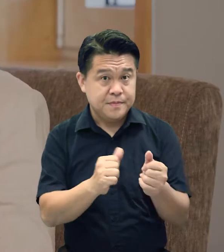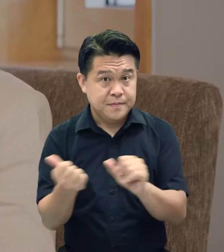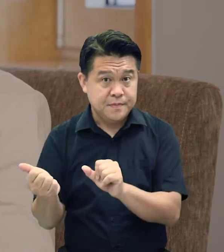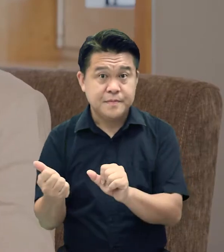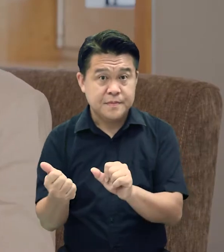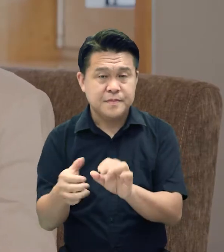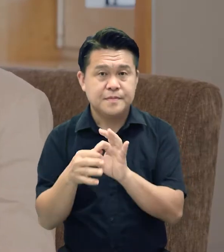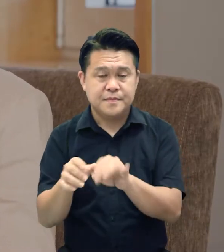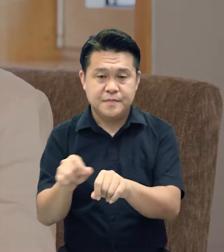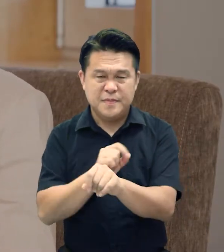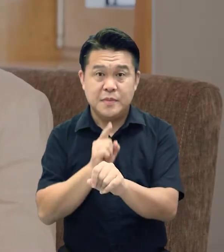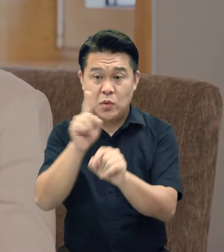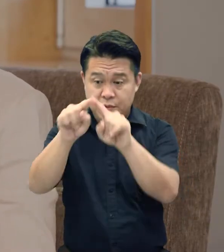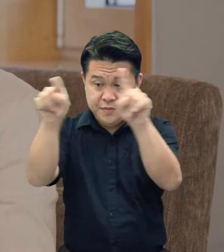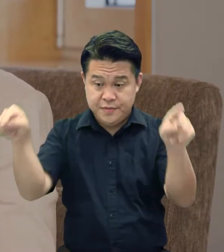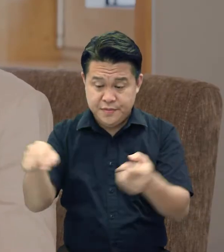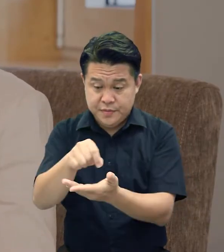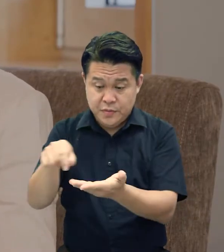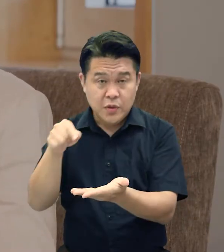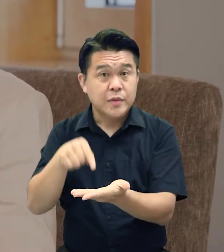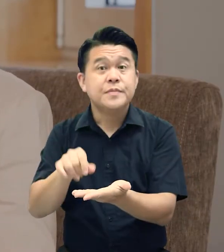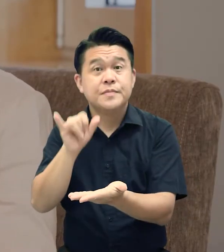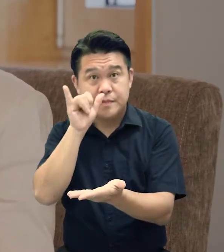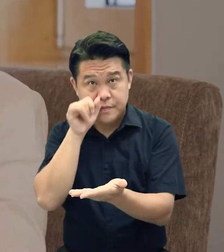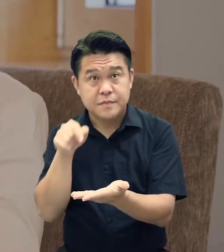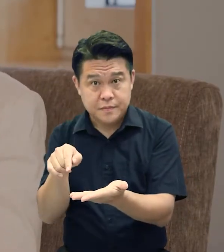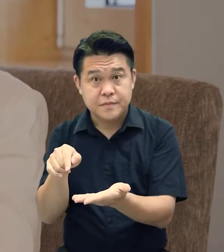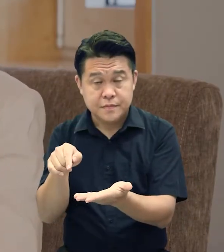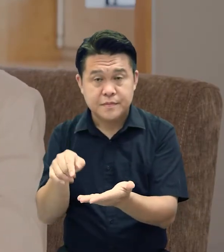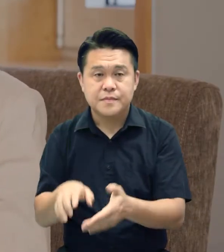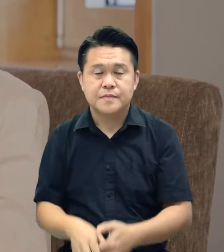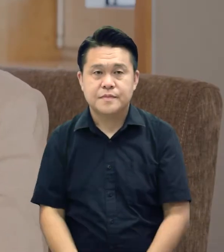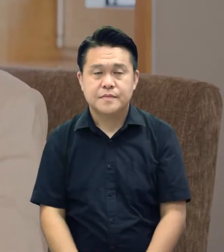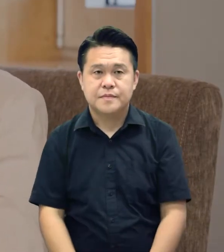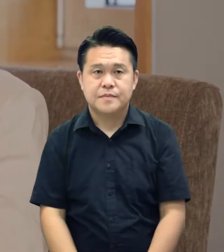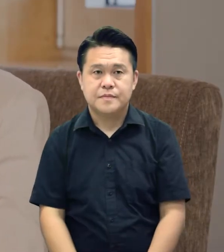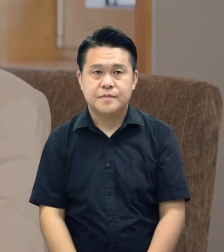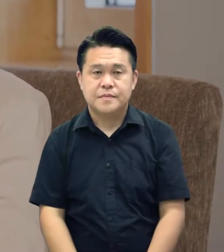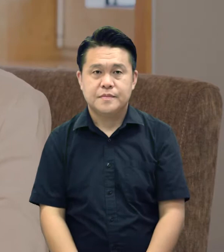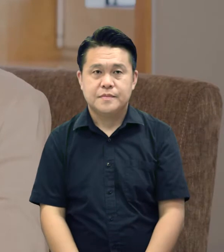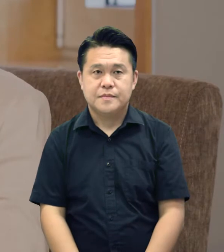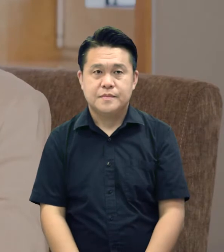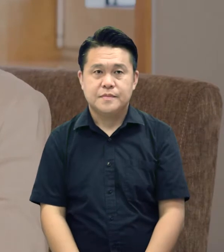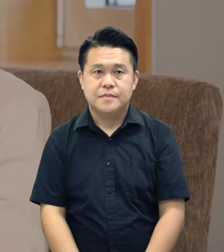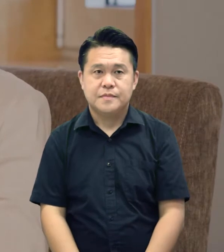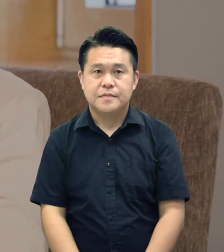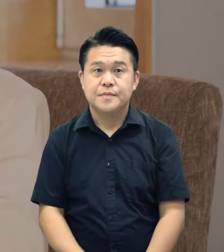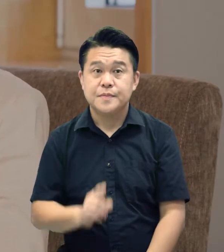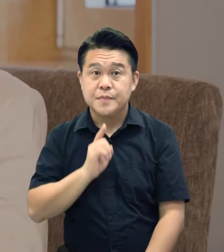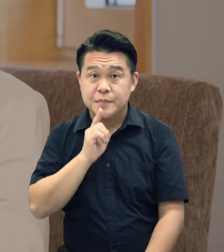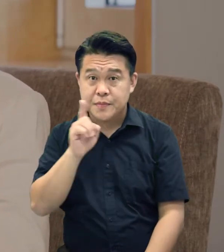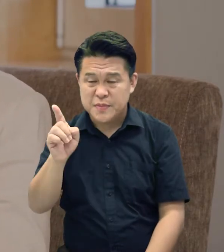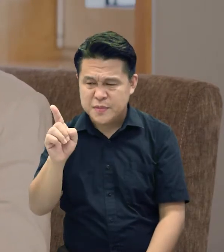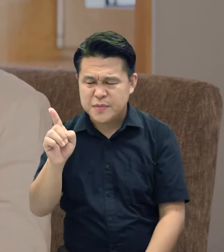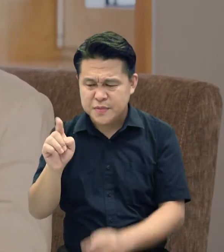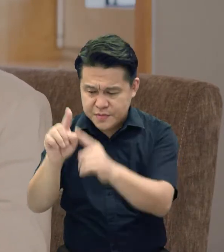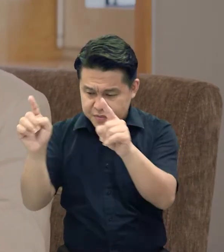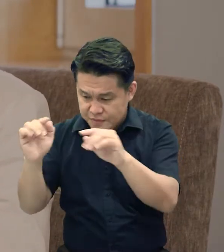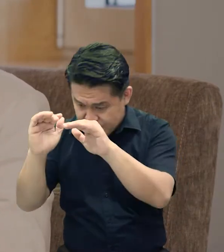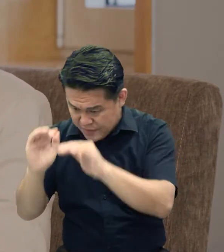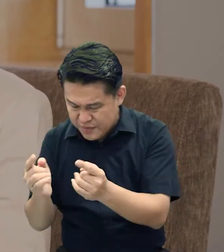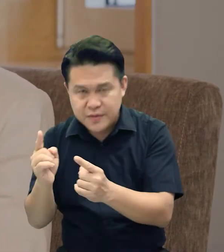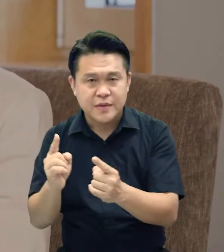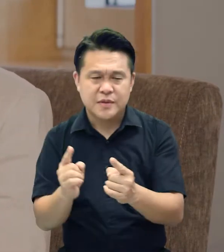several reports about the deaths of especially the transgender people, and I think